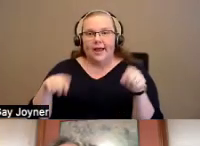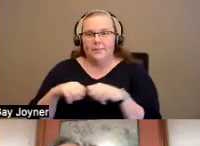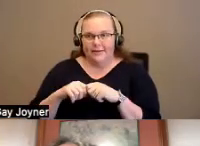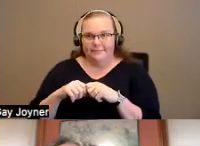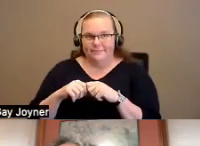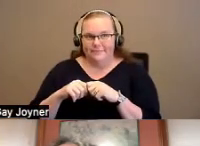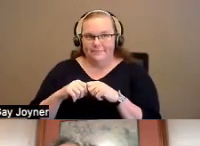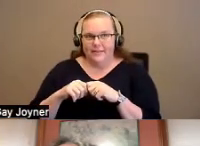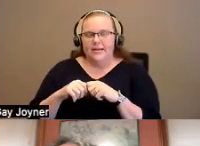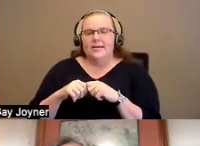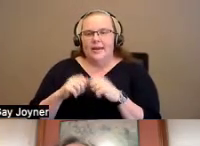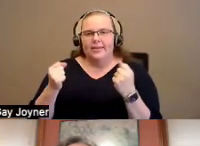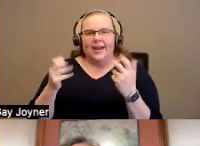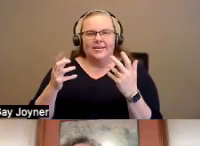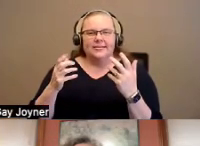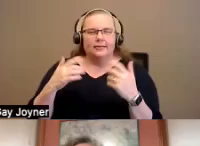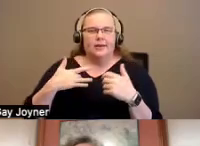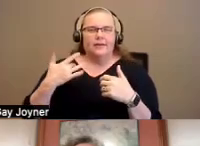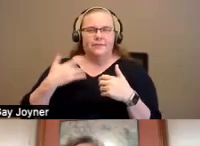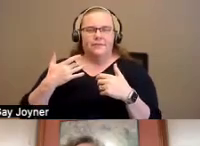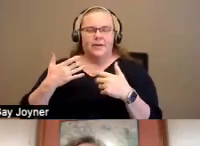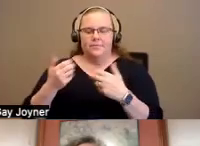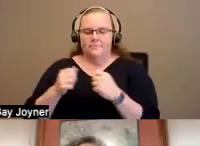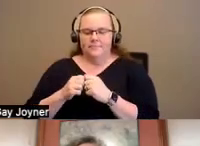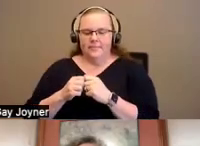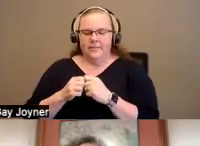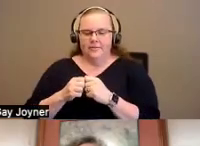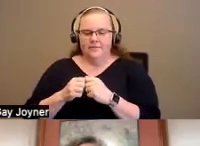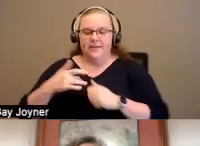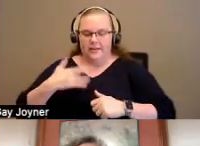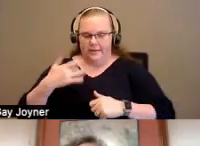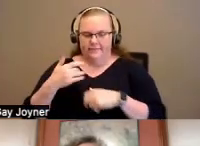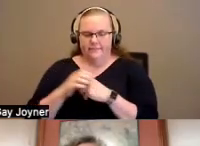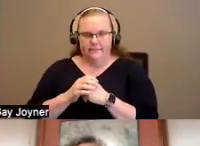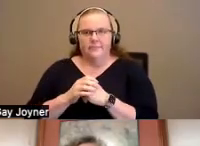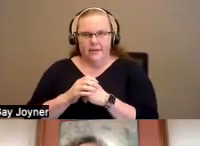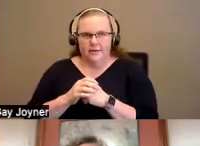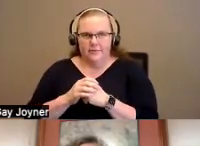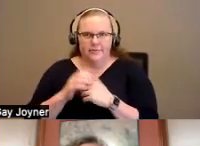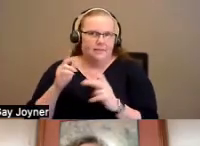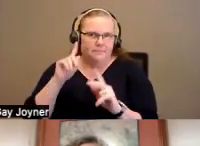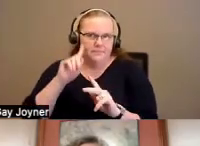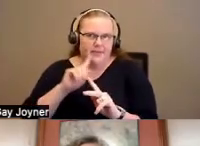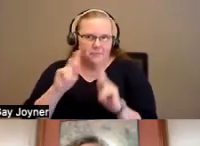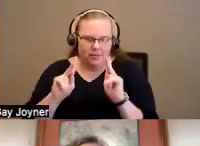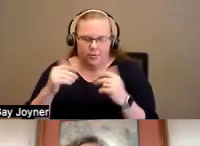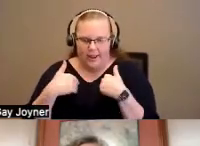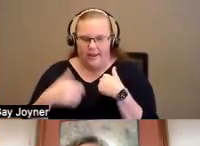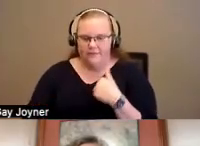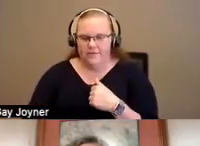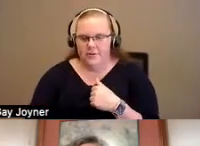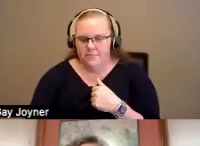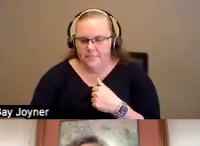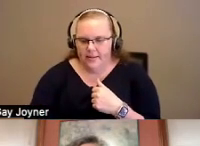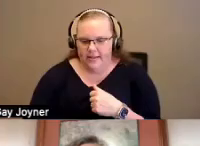wondering what's happening. And that is a lot of feeling that deaf people